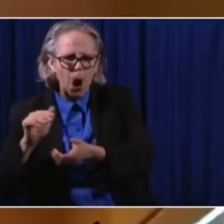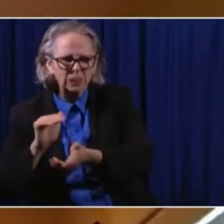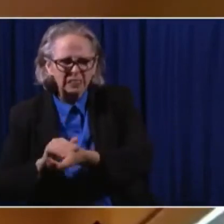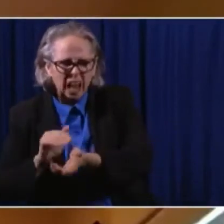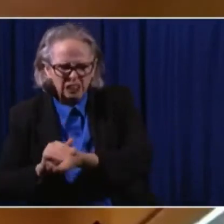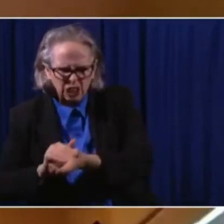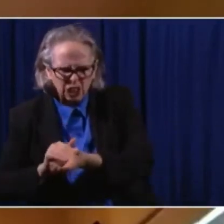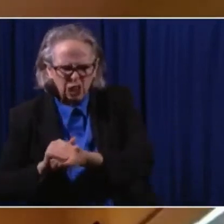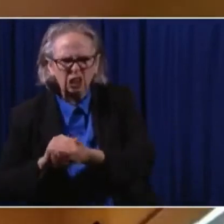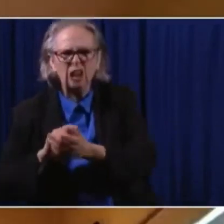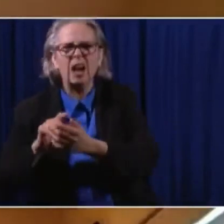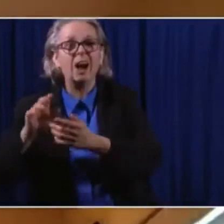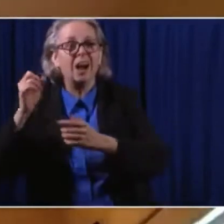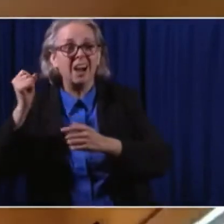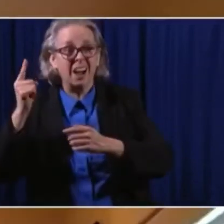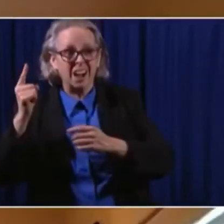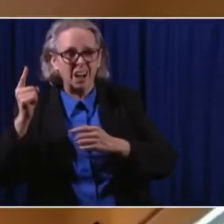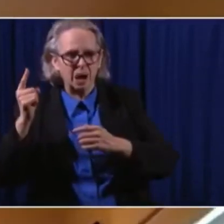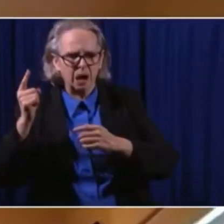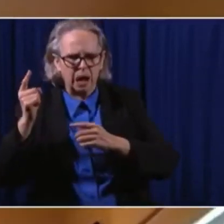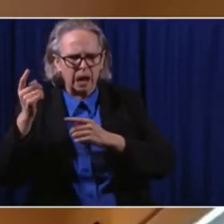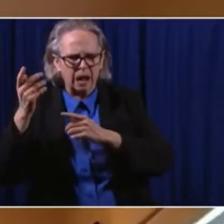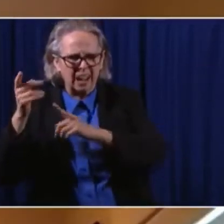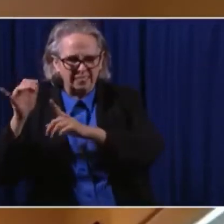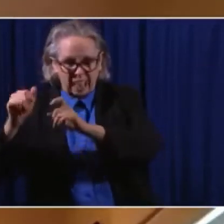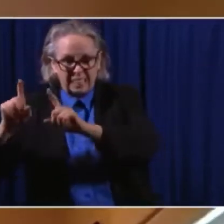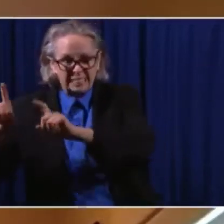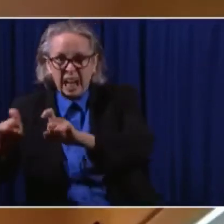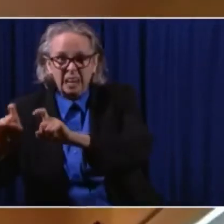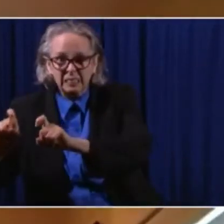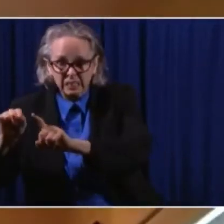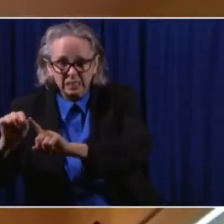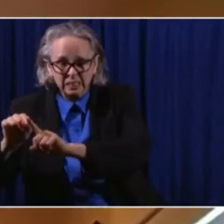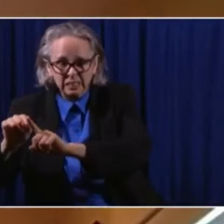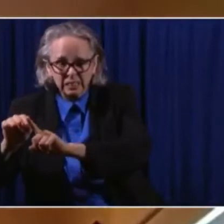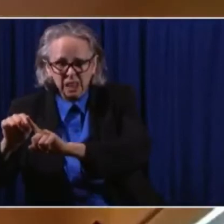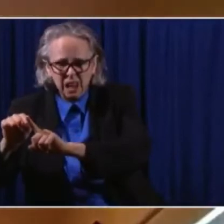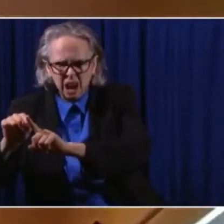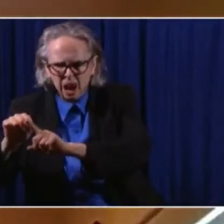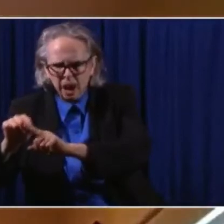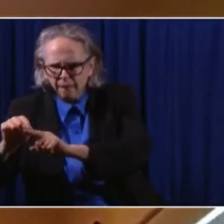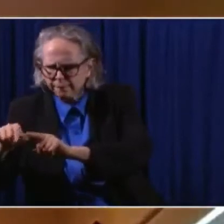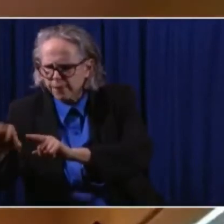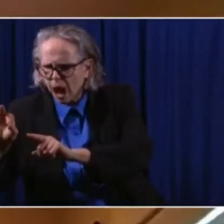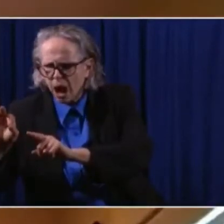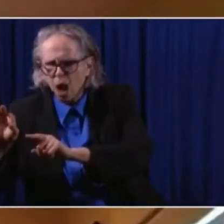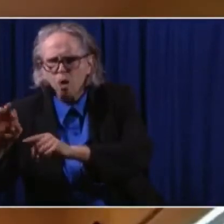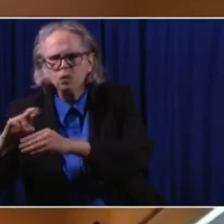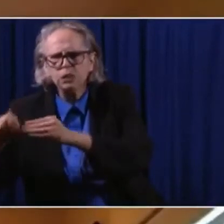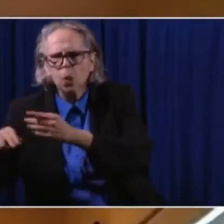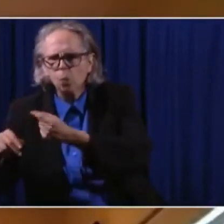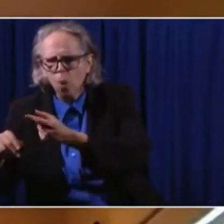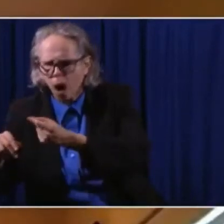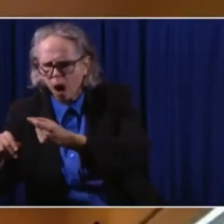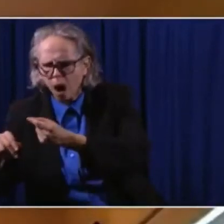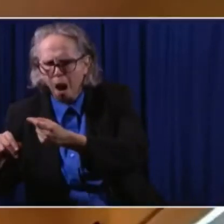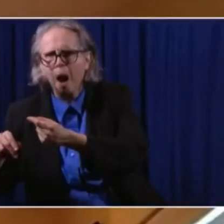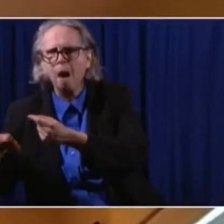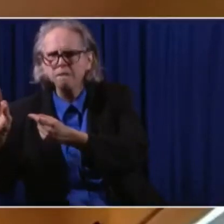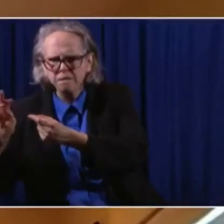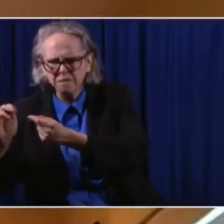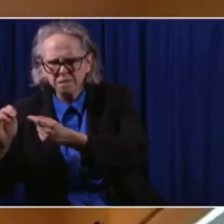got tested and the doctor gave me a result and that result came back, let's say, fairly quickly in